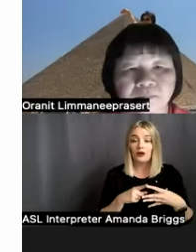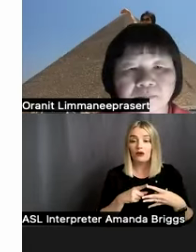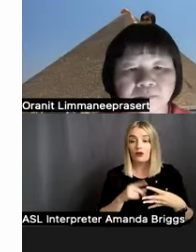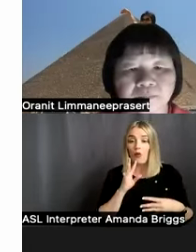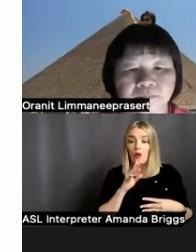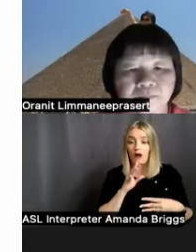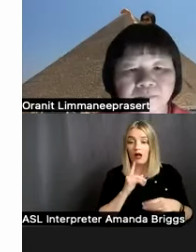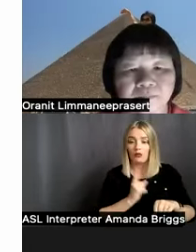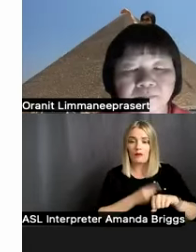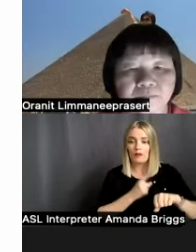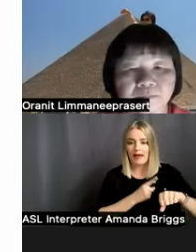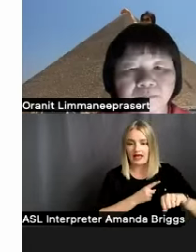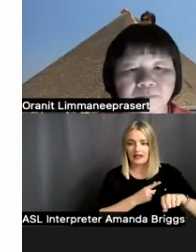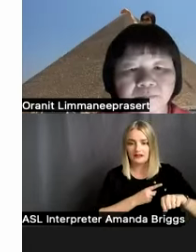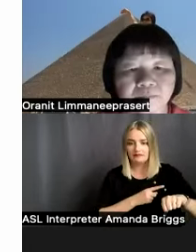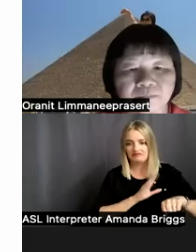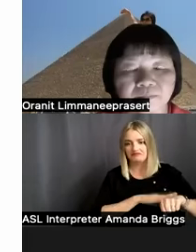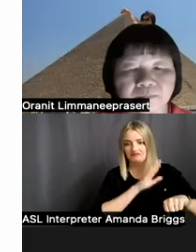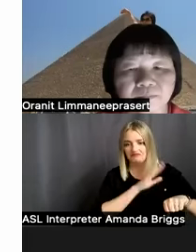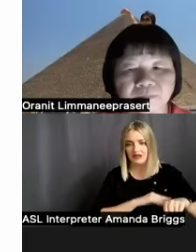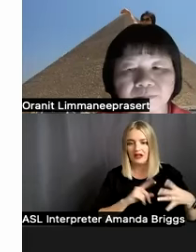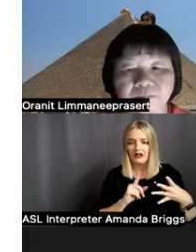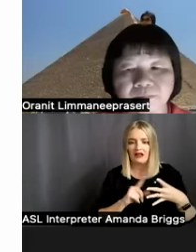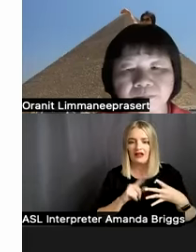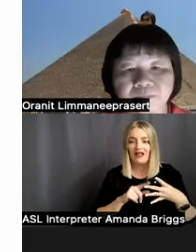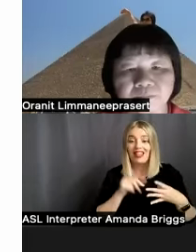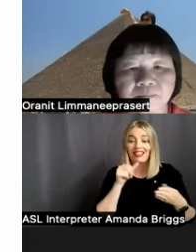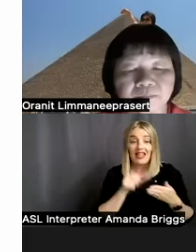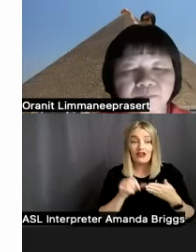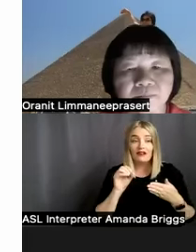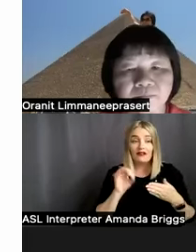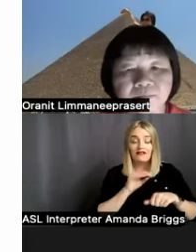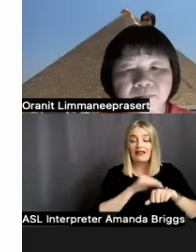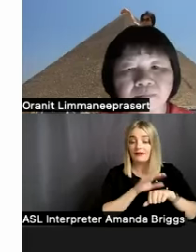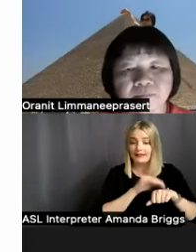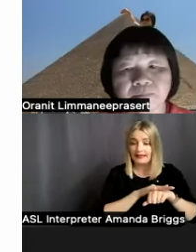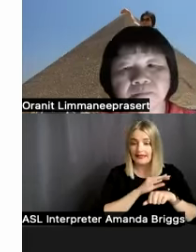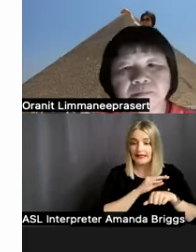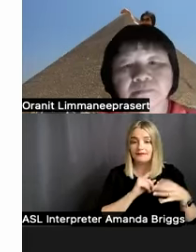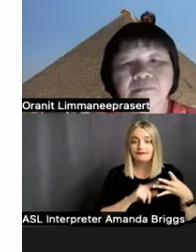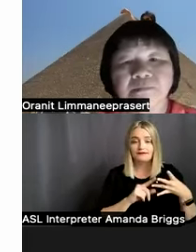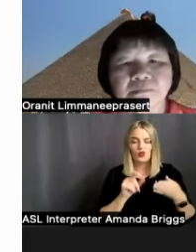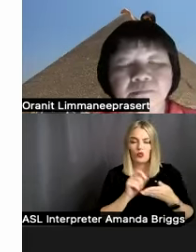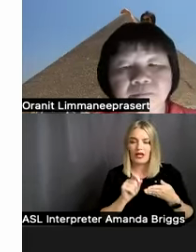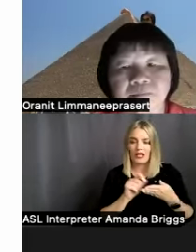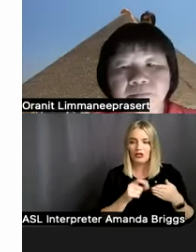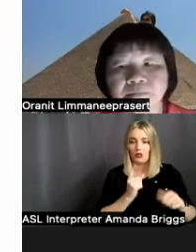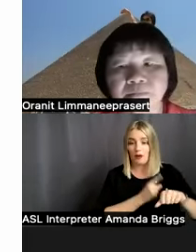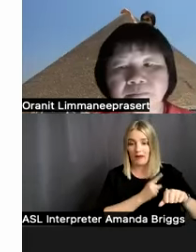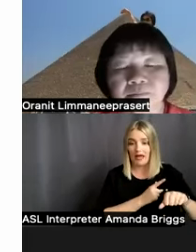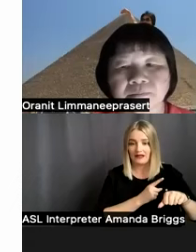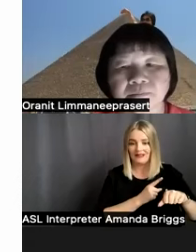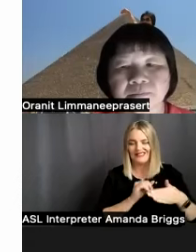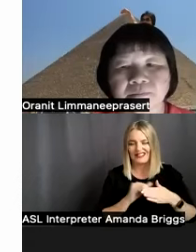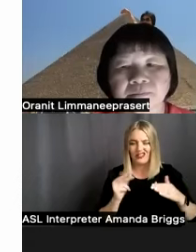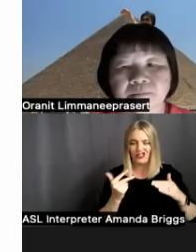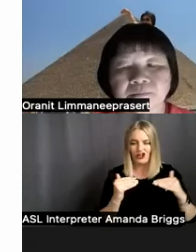oral reprimand. Then there's what we call a letter of counseling. And then the written reprimand is the third